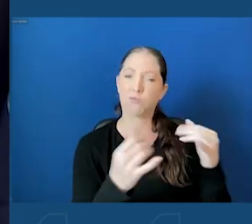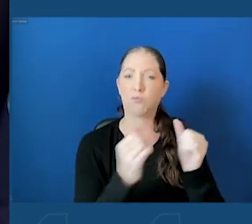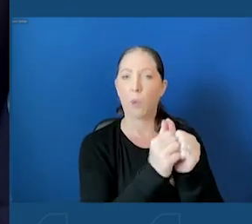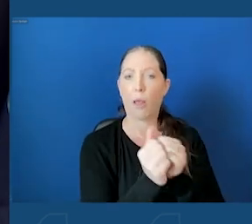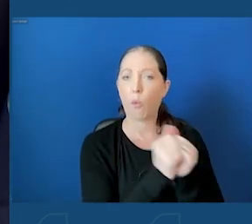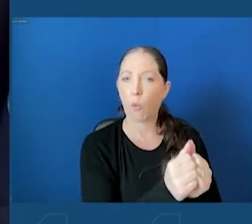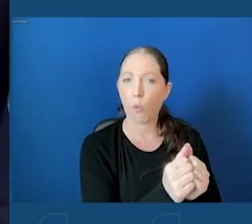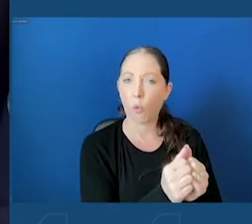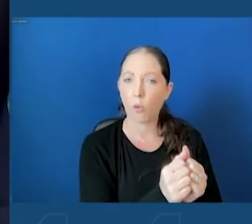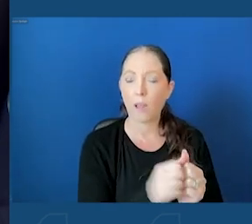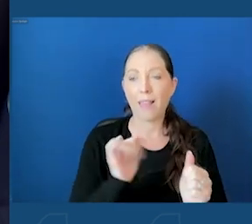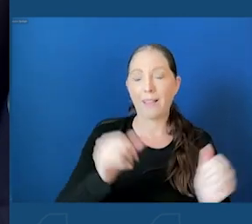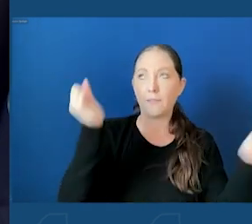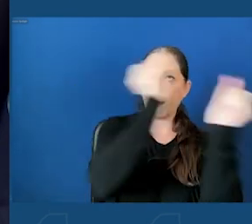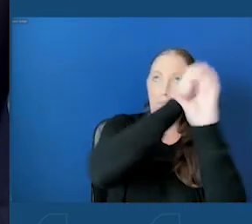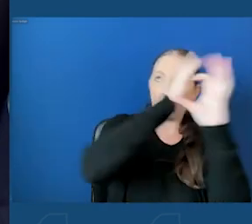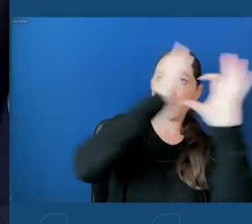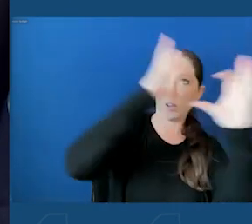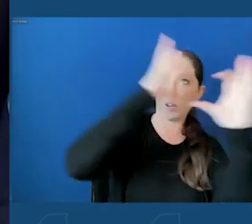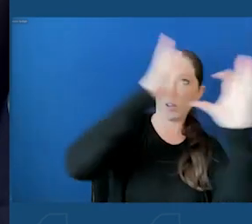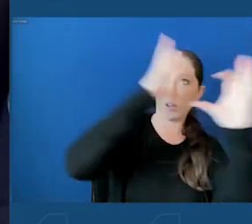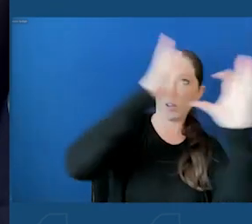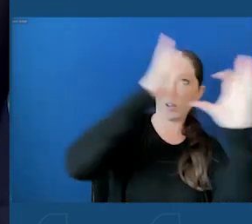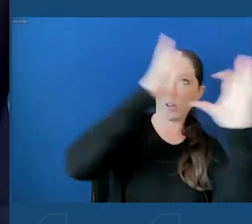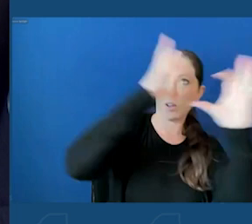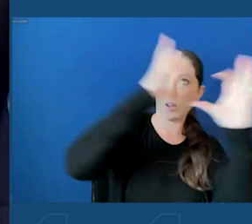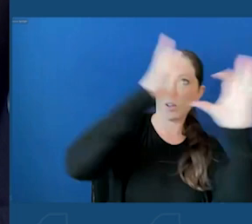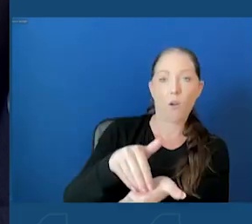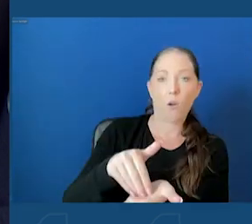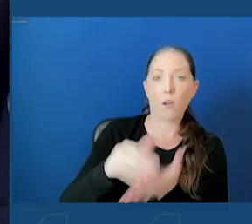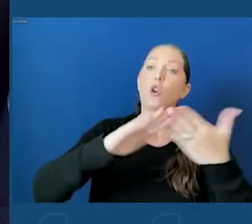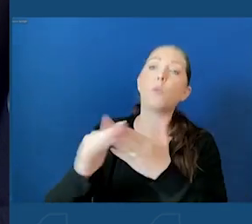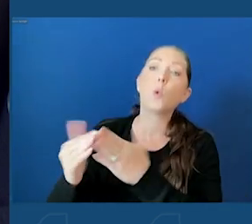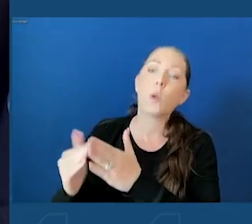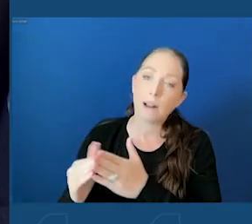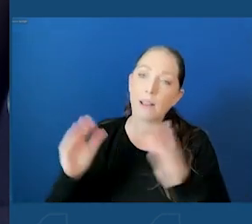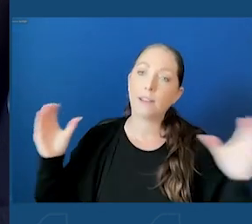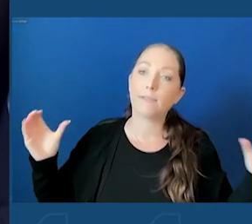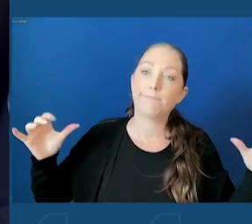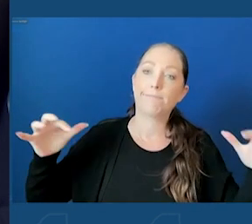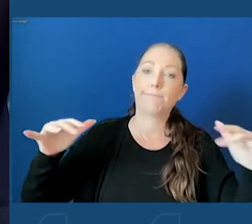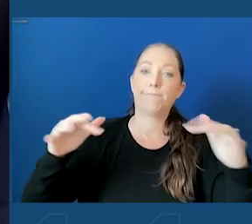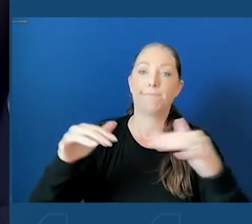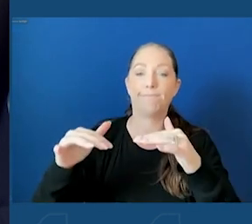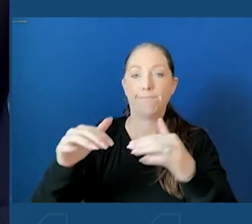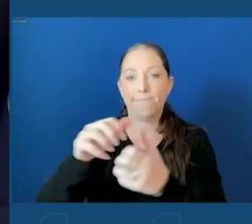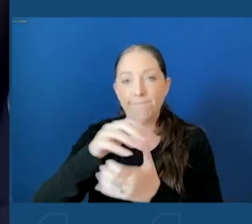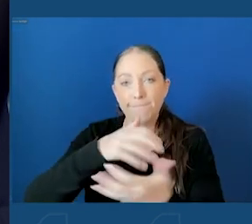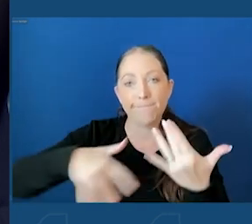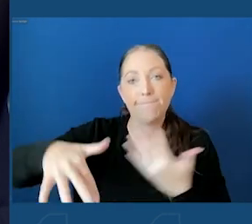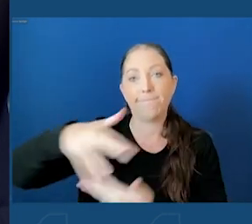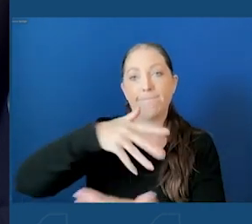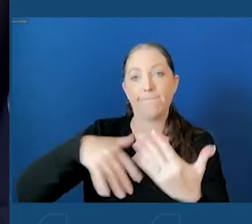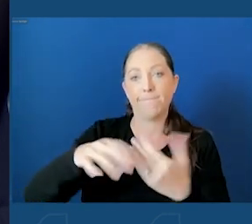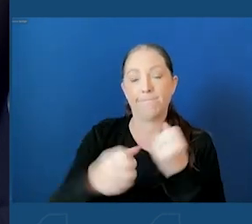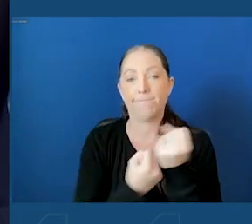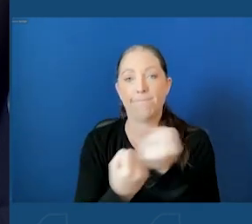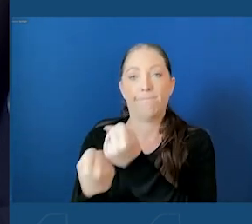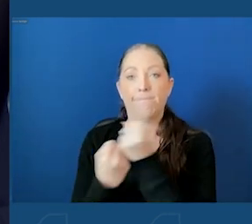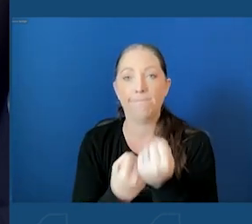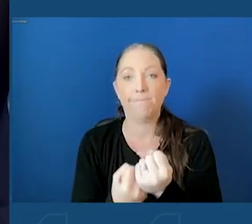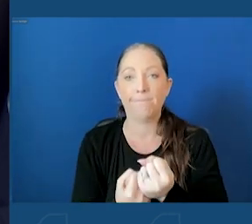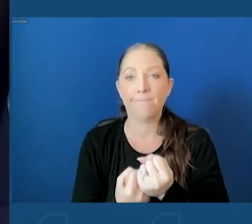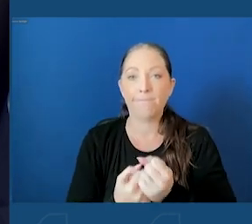was to bring the community together. And so we're in the same boat.